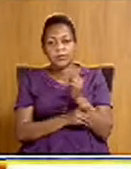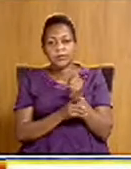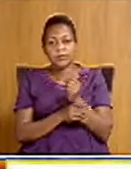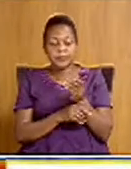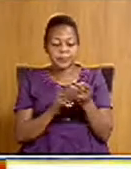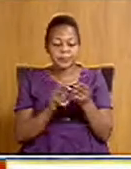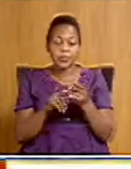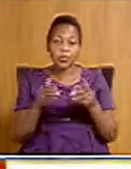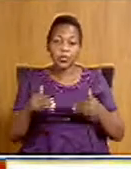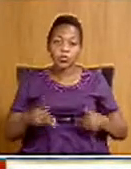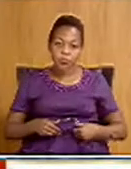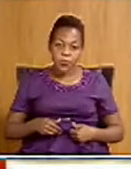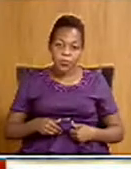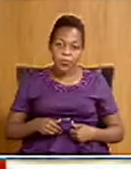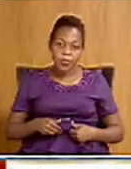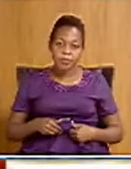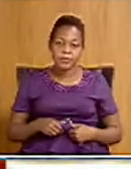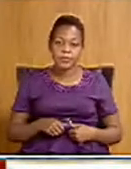youth,